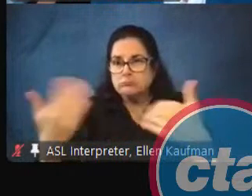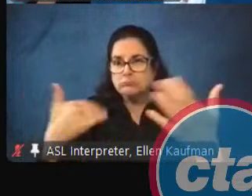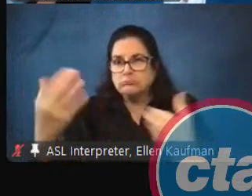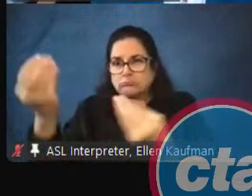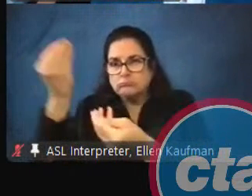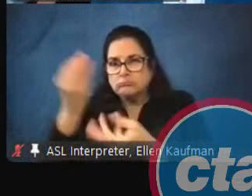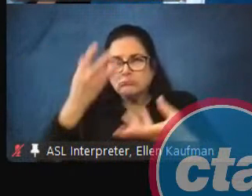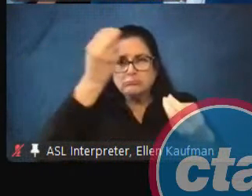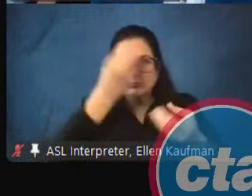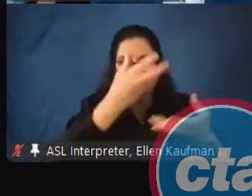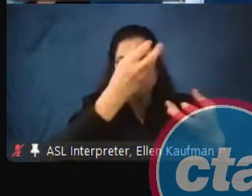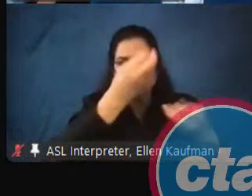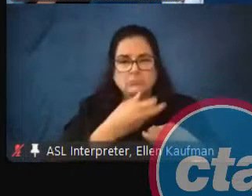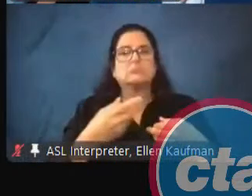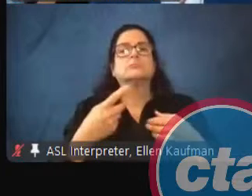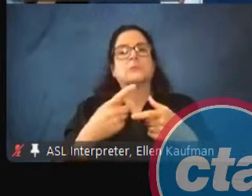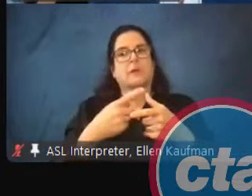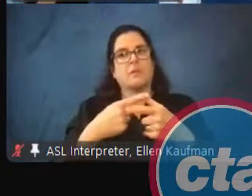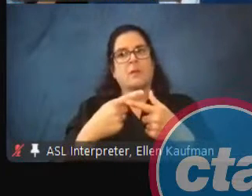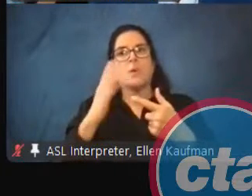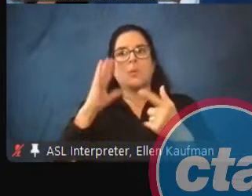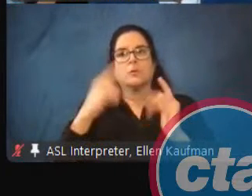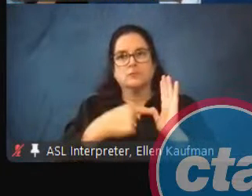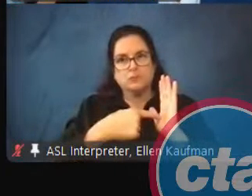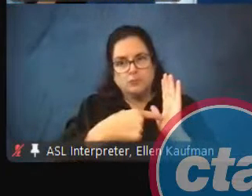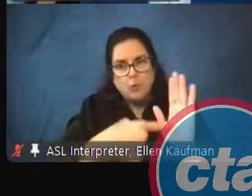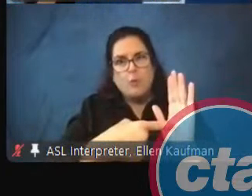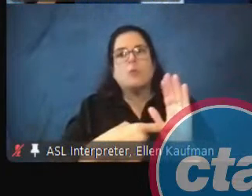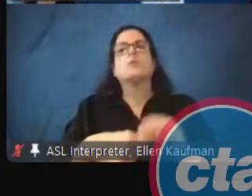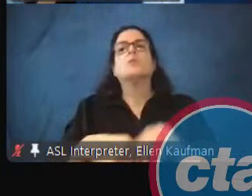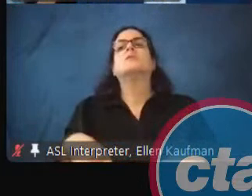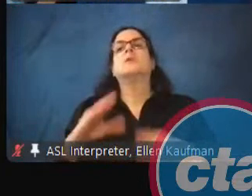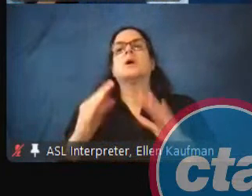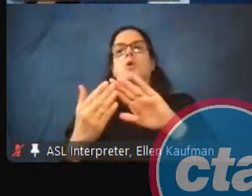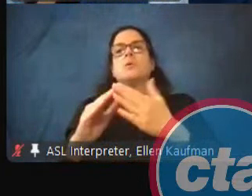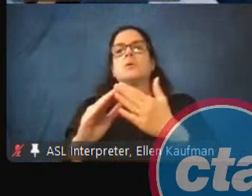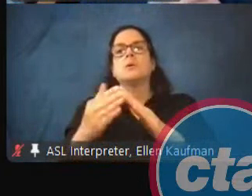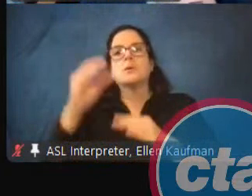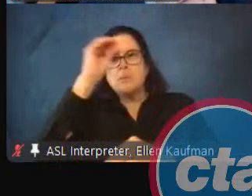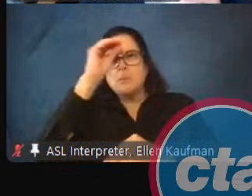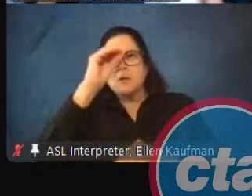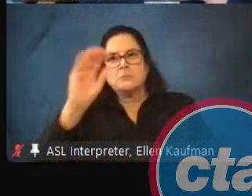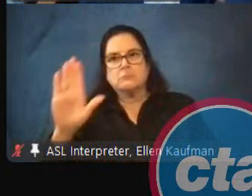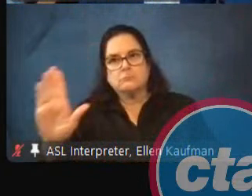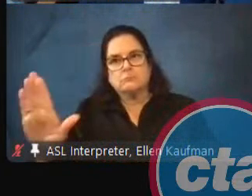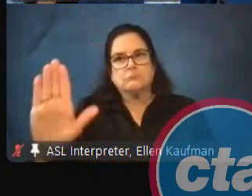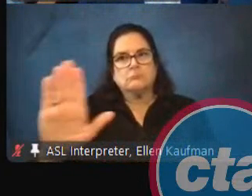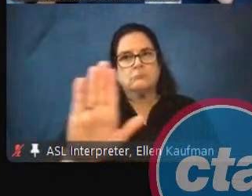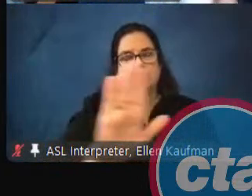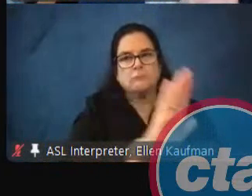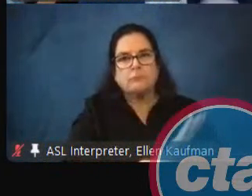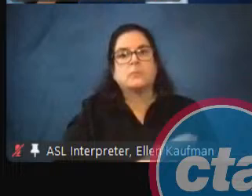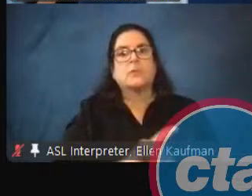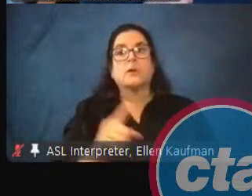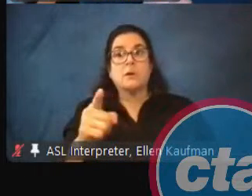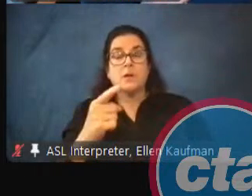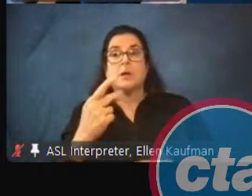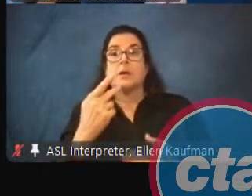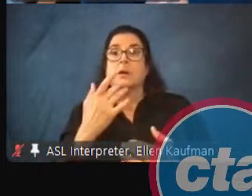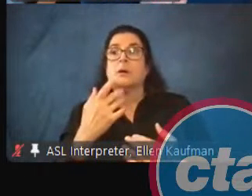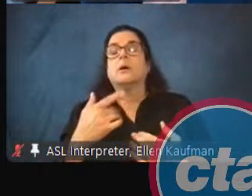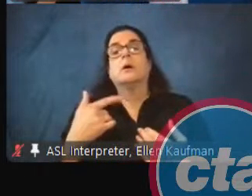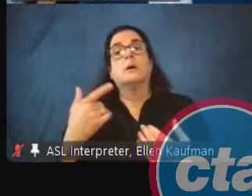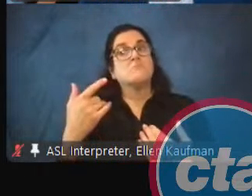reflect what the community wants to see and start to make sure that the community is telling us, we want you to prioritize equity, for